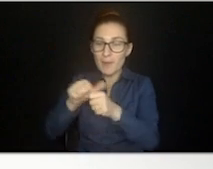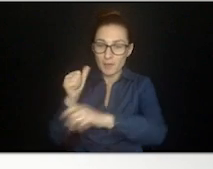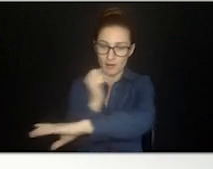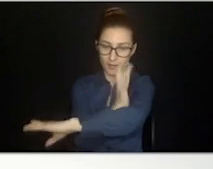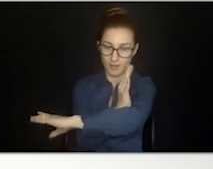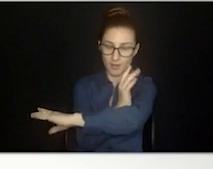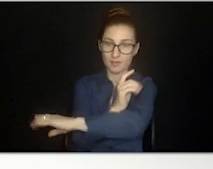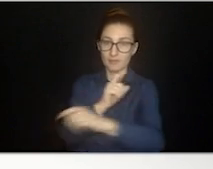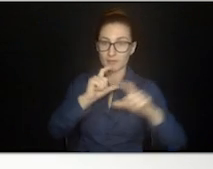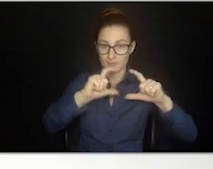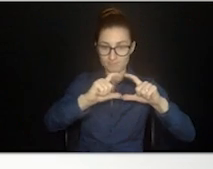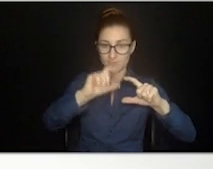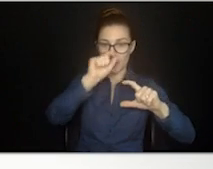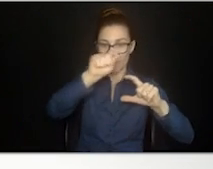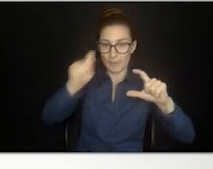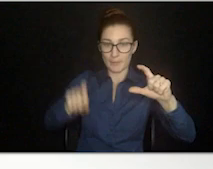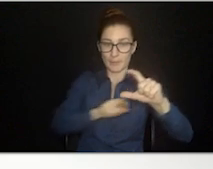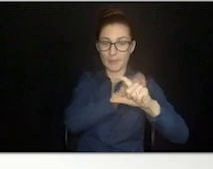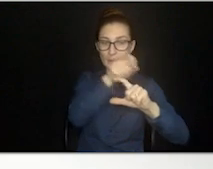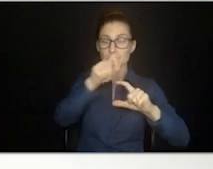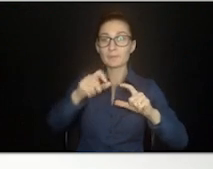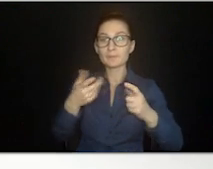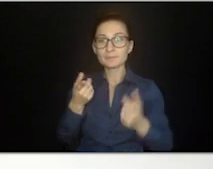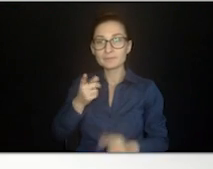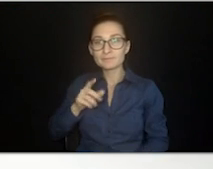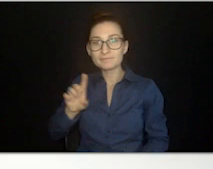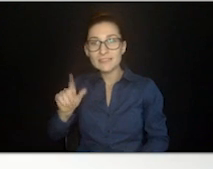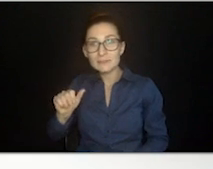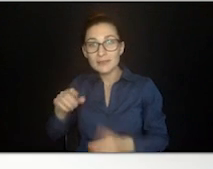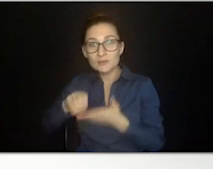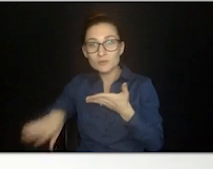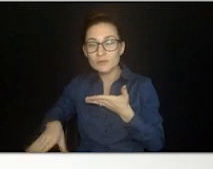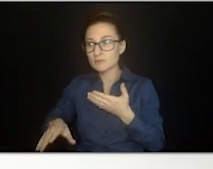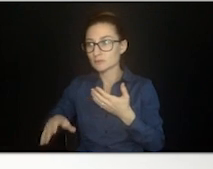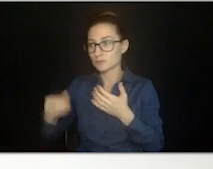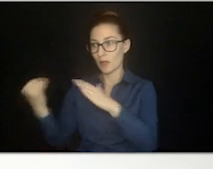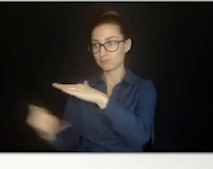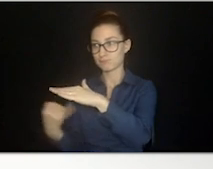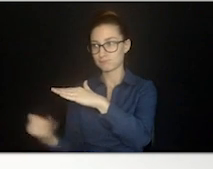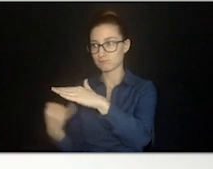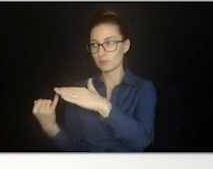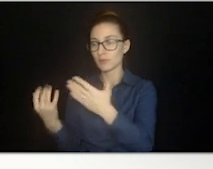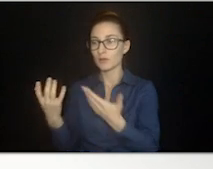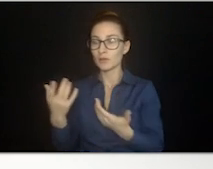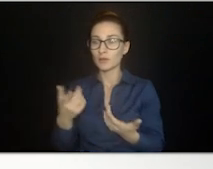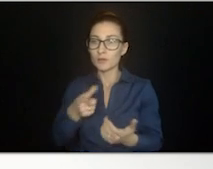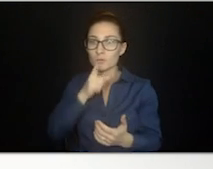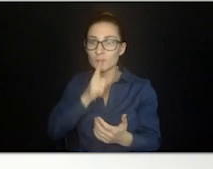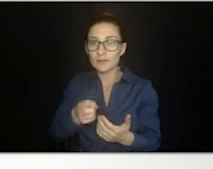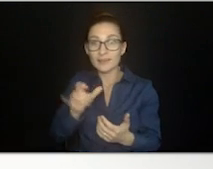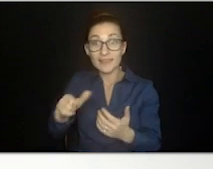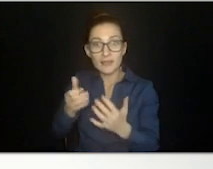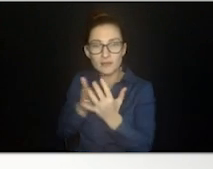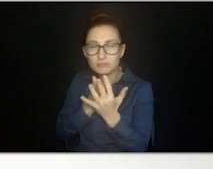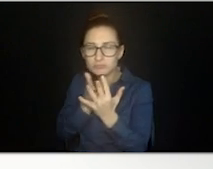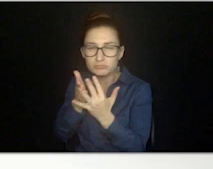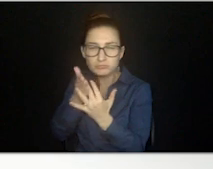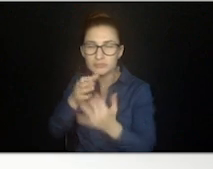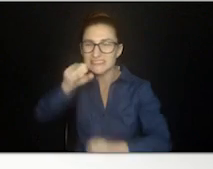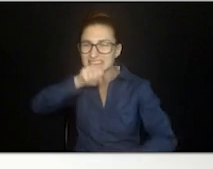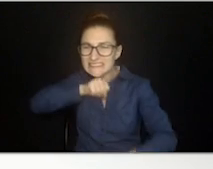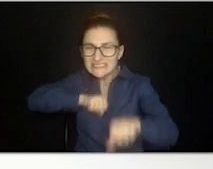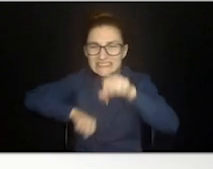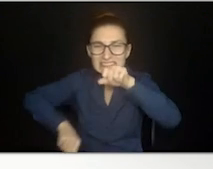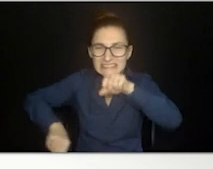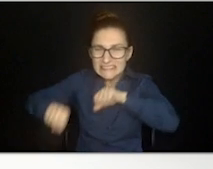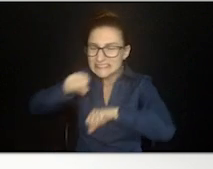on the outside of that circle. And it's been a journey to watch the inclusion and